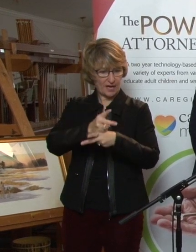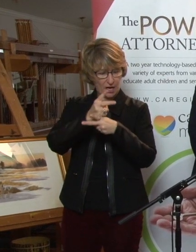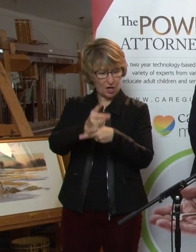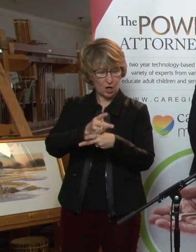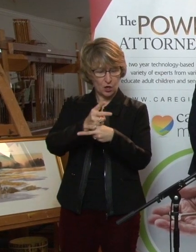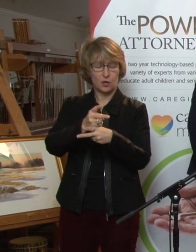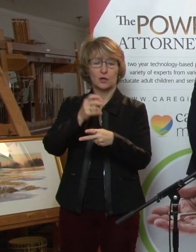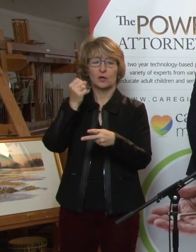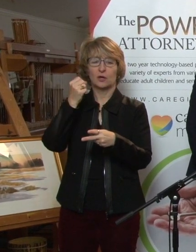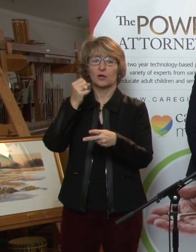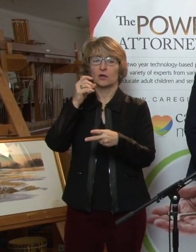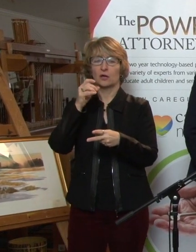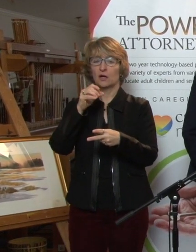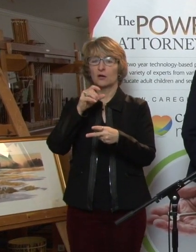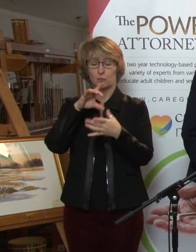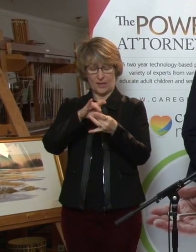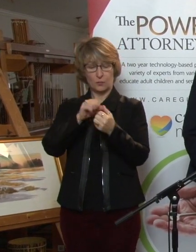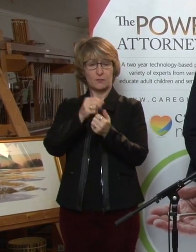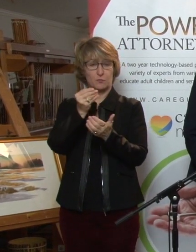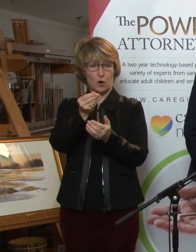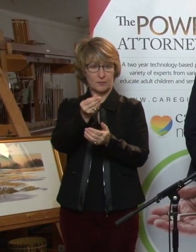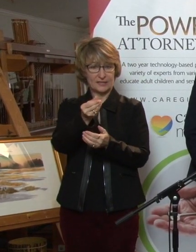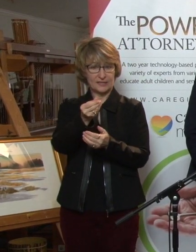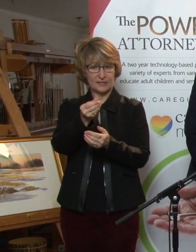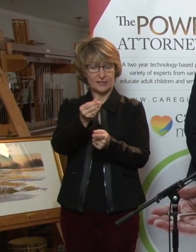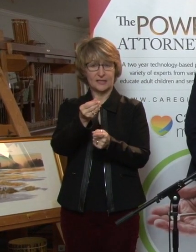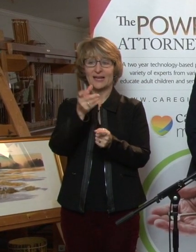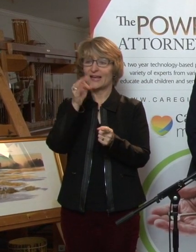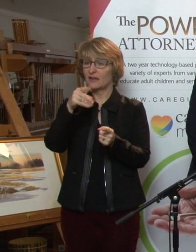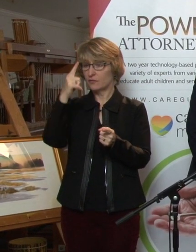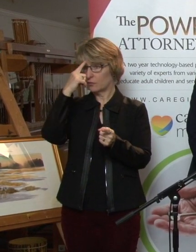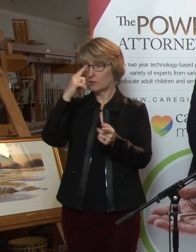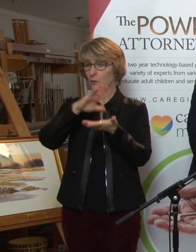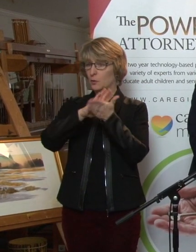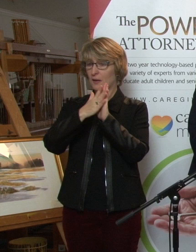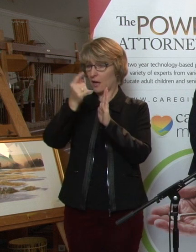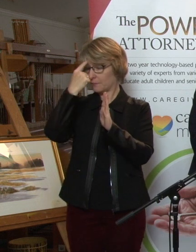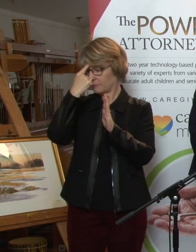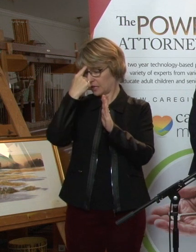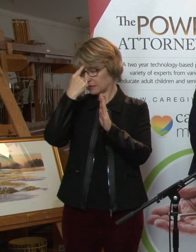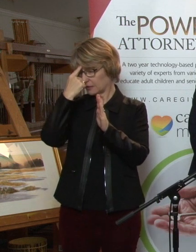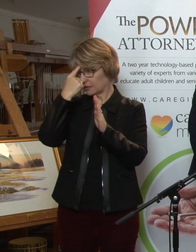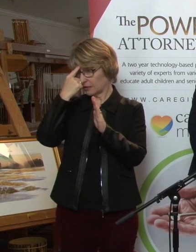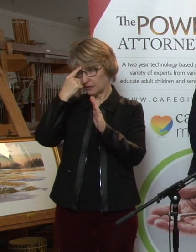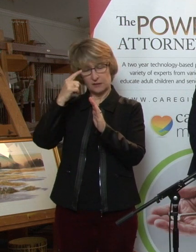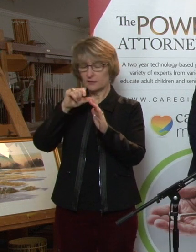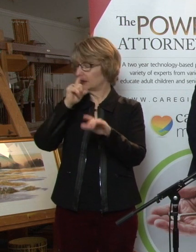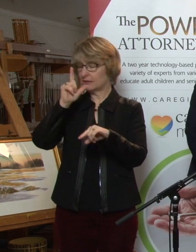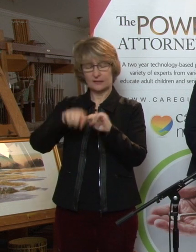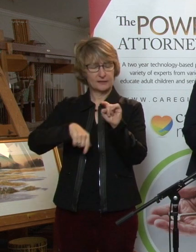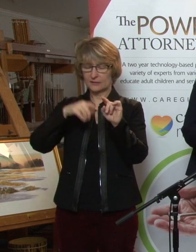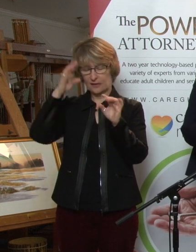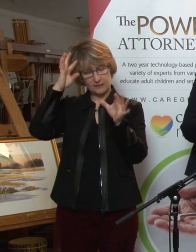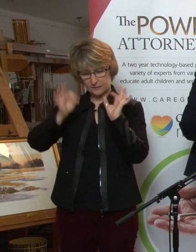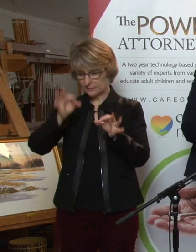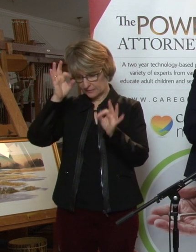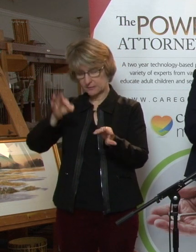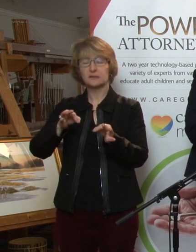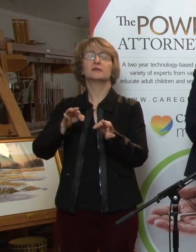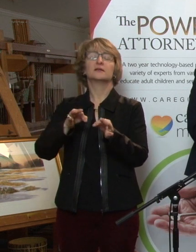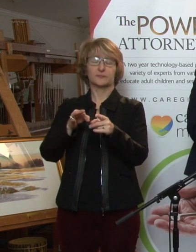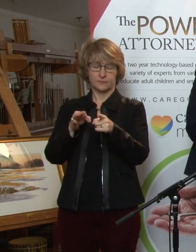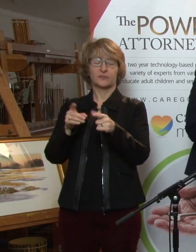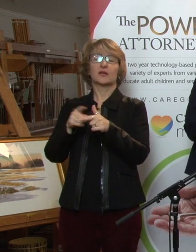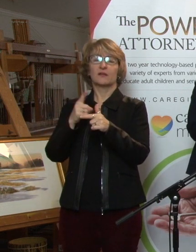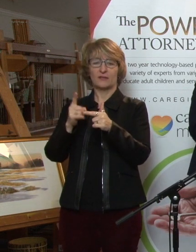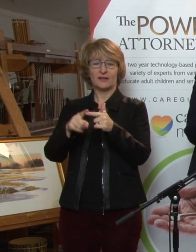financial affairs but cannot be used if you become mentally incapable. You might get a power of attorney, for example, if you leave